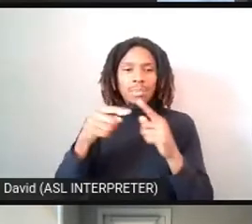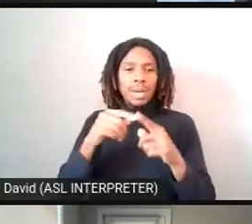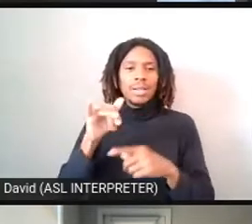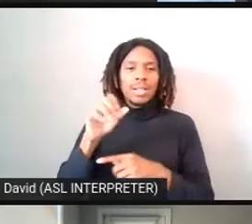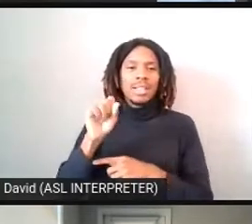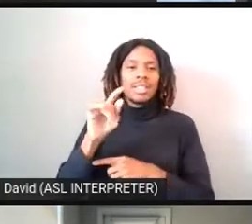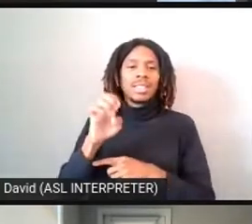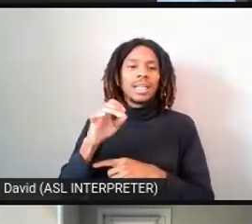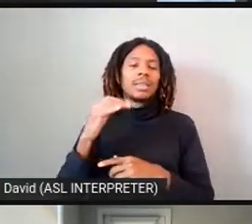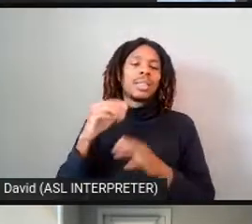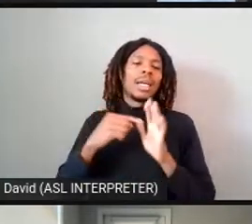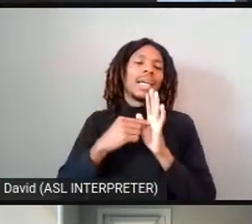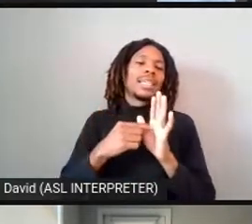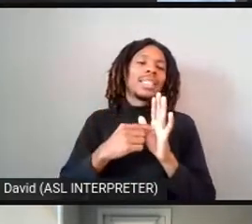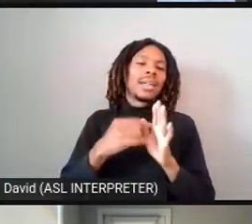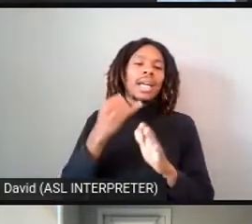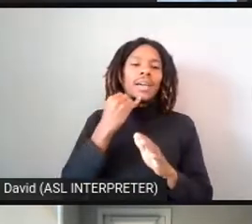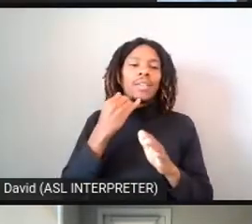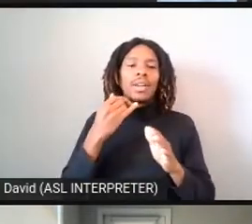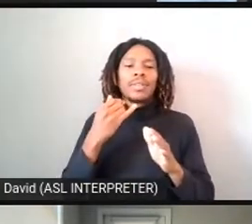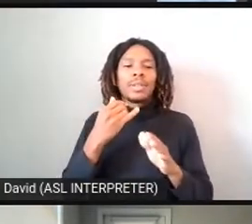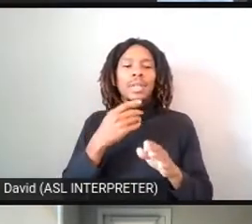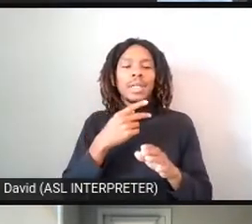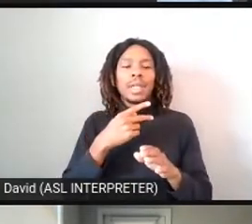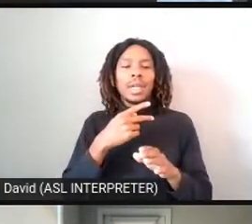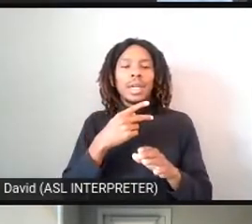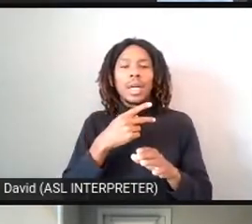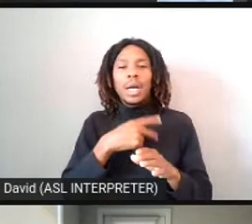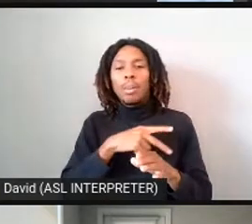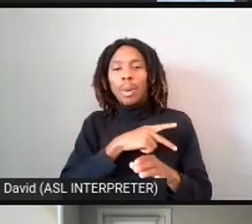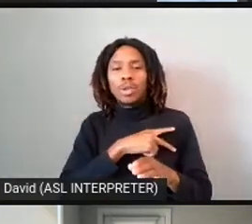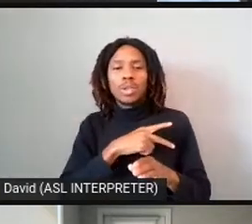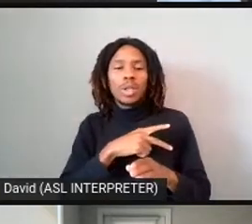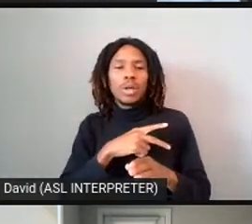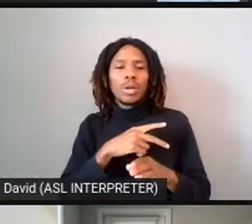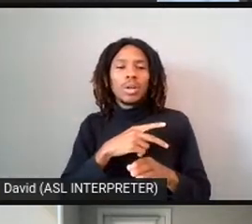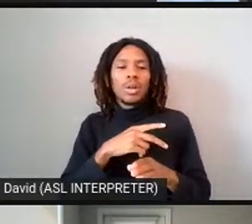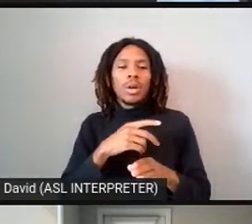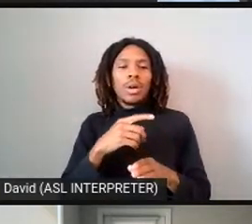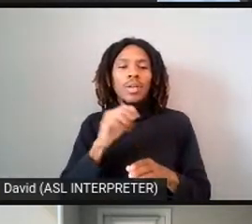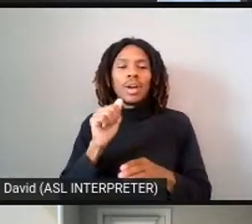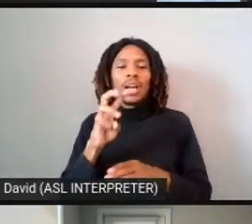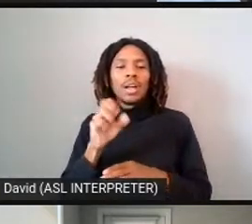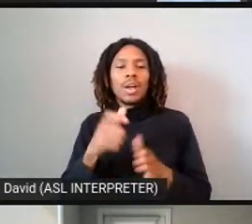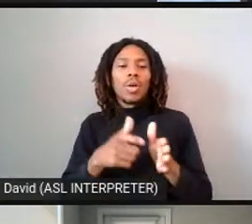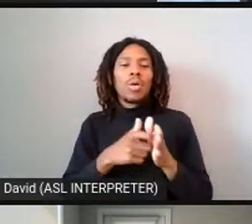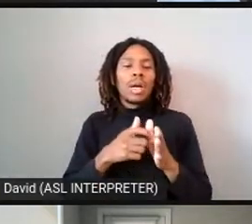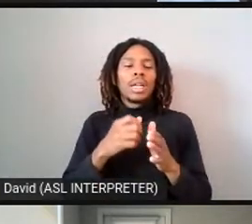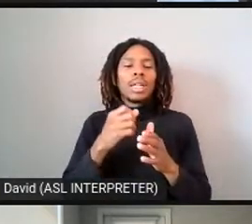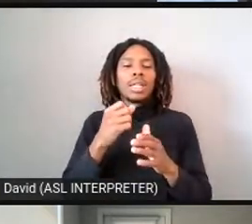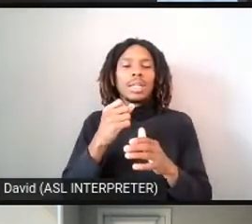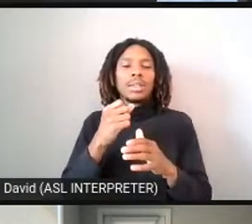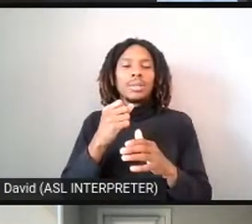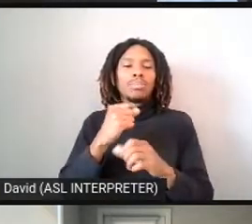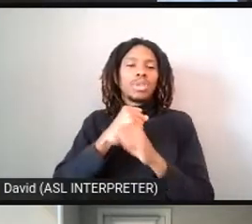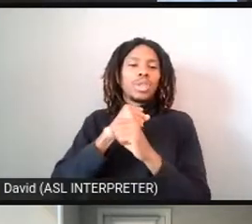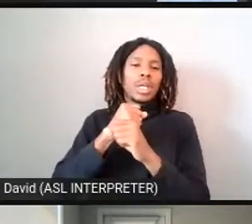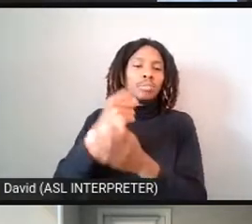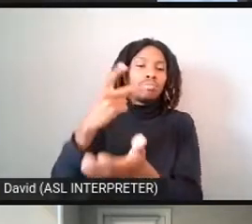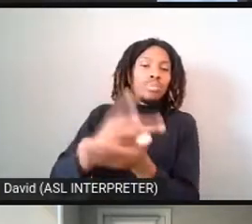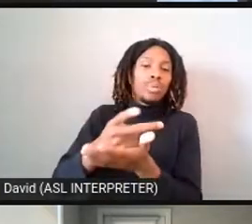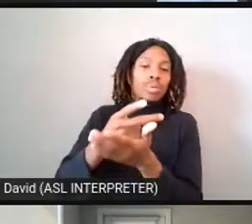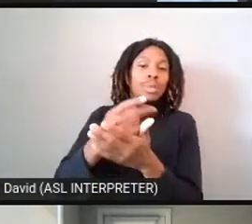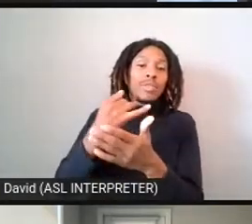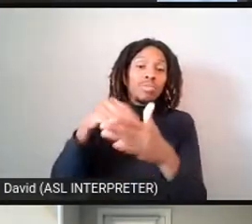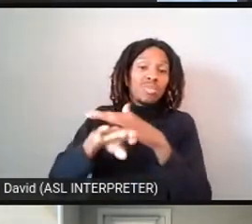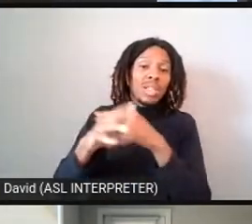example, if the personnel from AWS would require security clearance to get into the building, you have